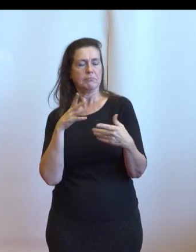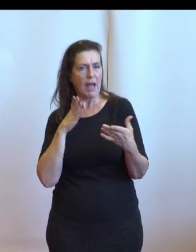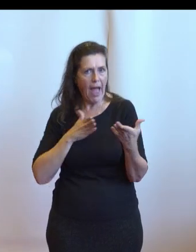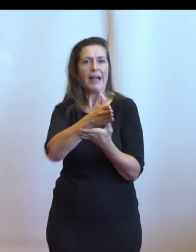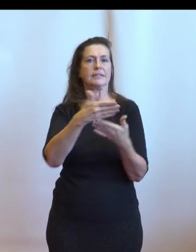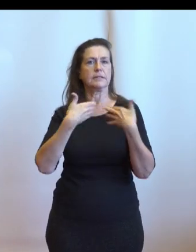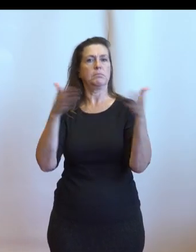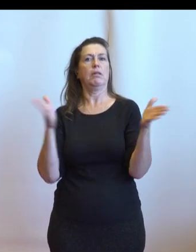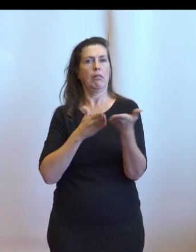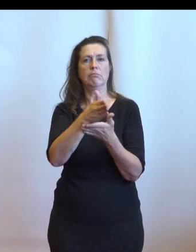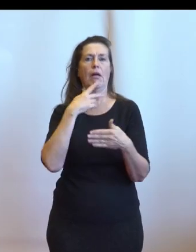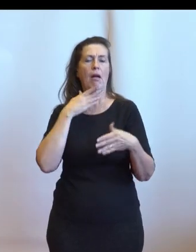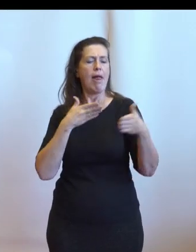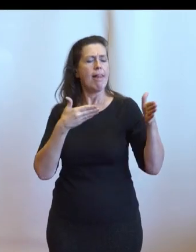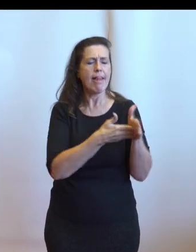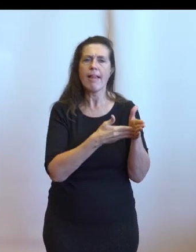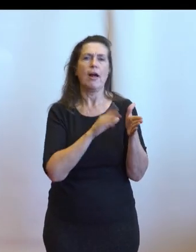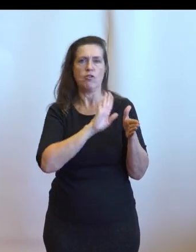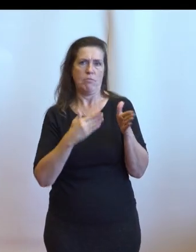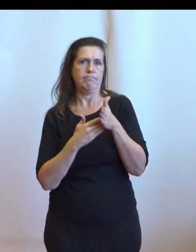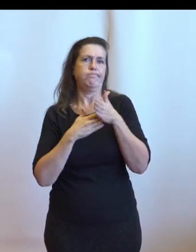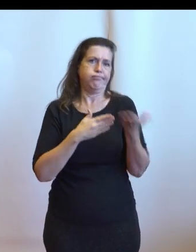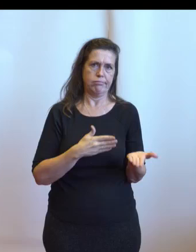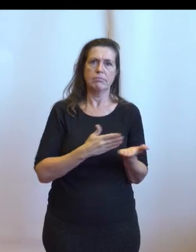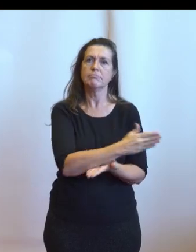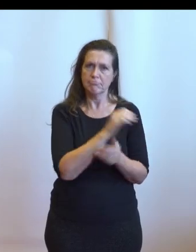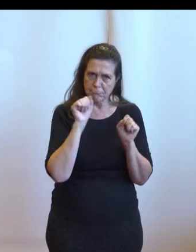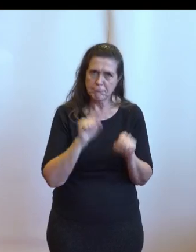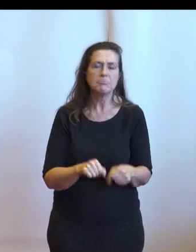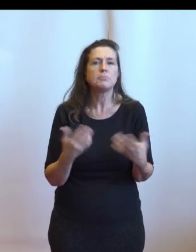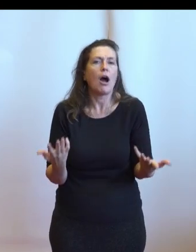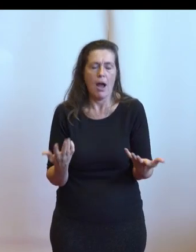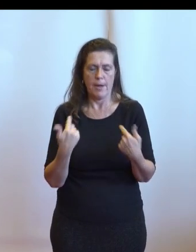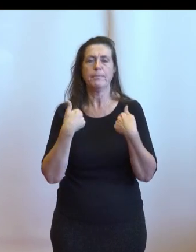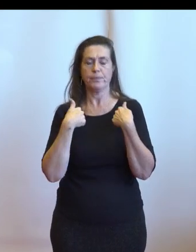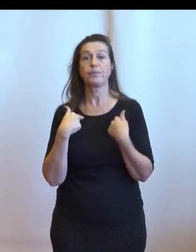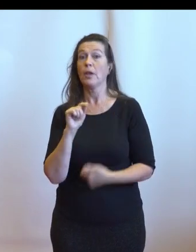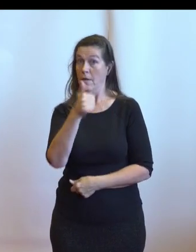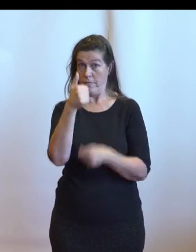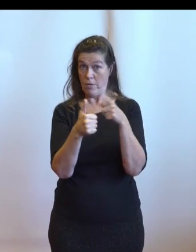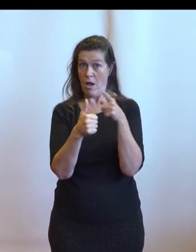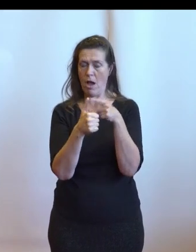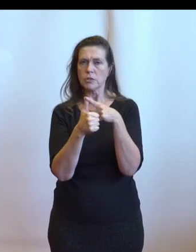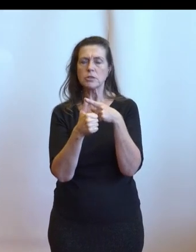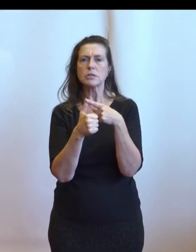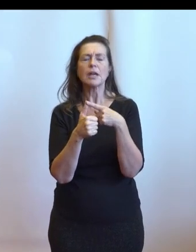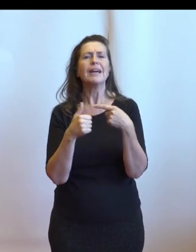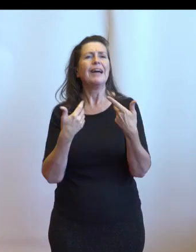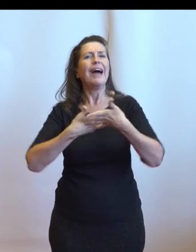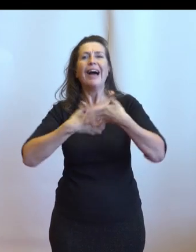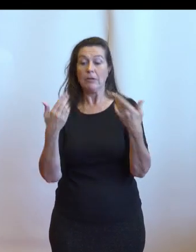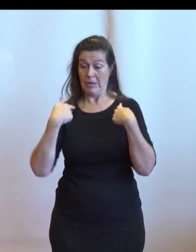that's our first priority. Then we have a second one, which is to make sure we have a good representation of anyone